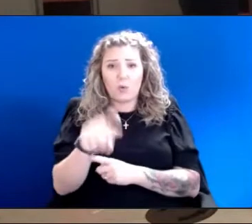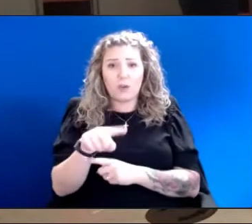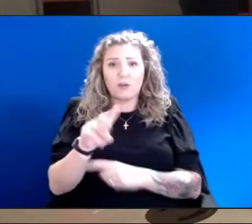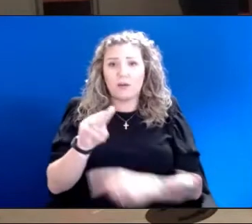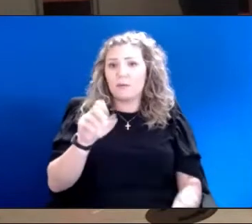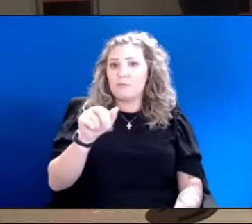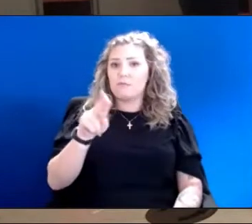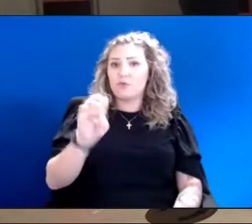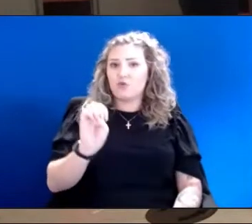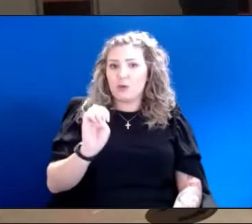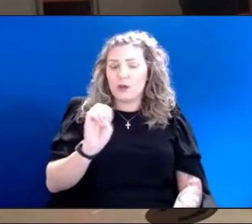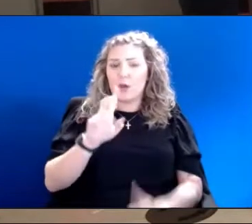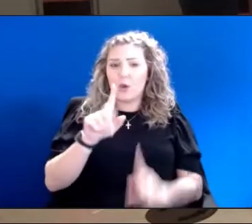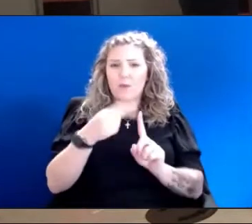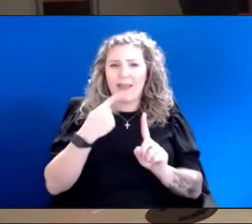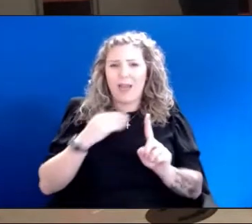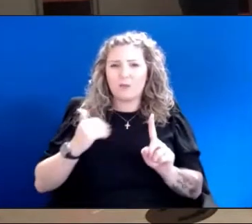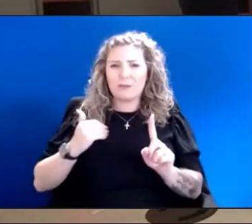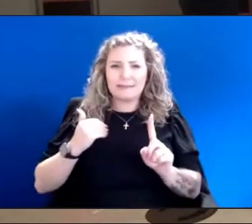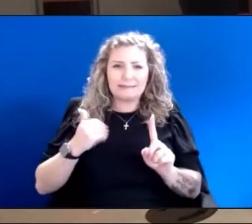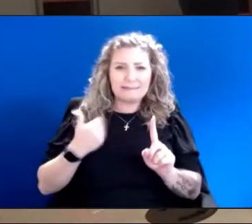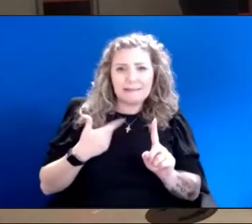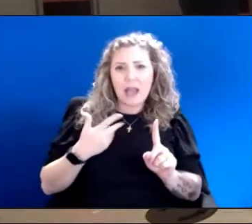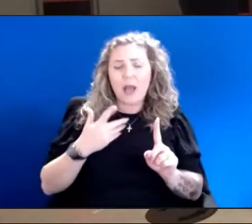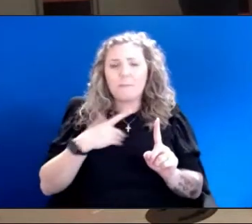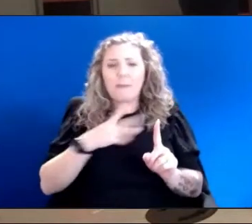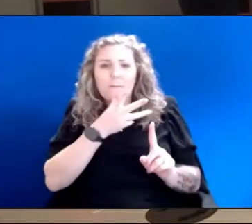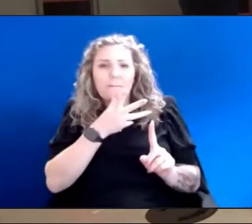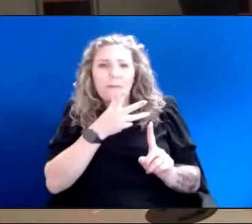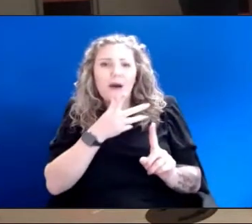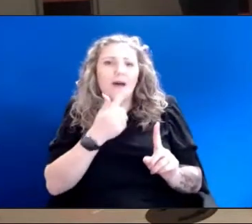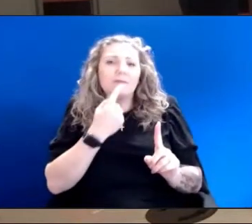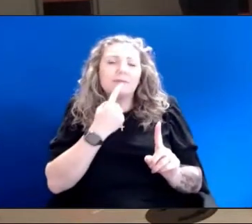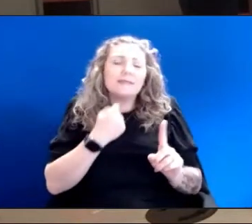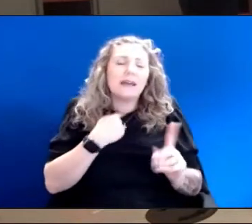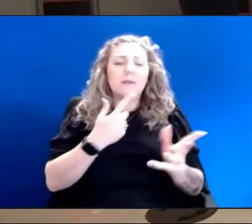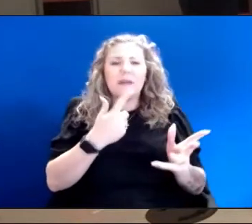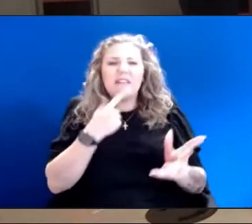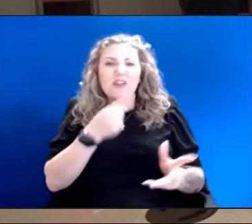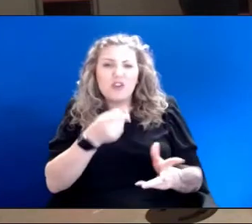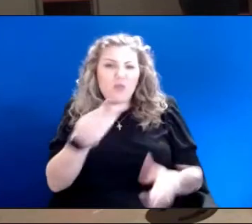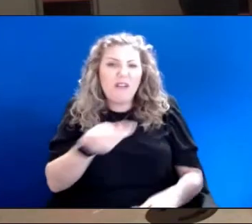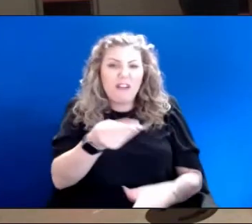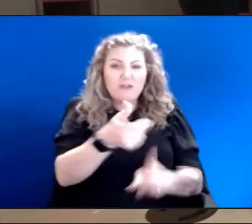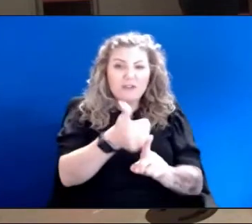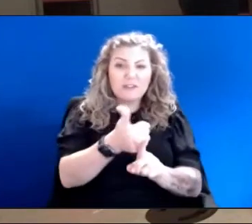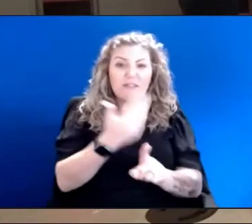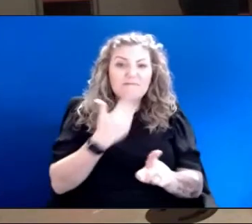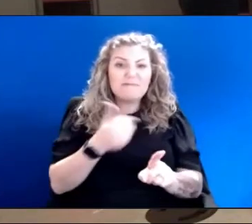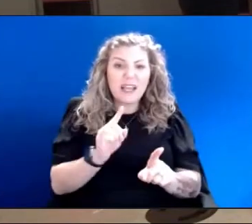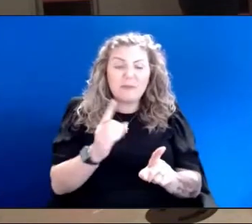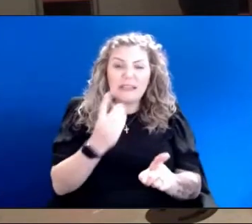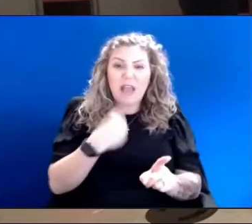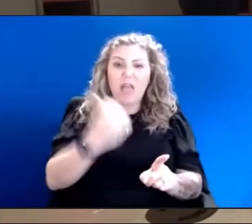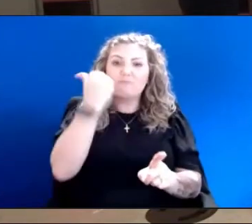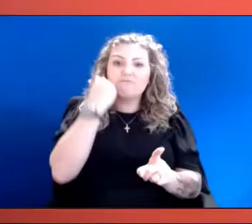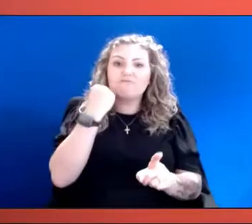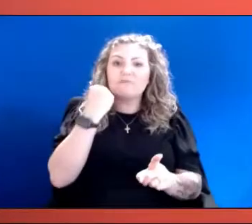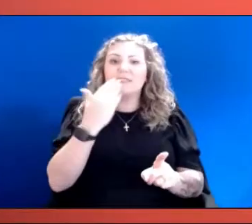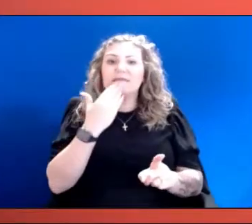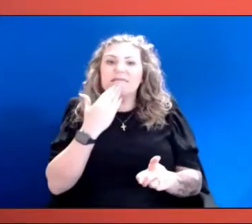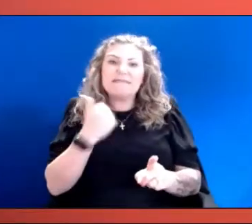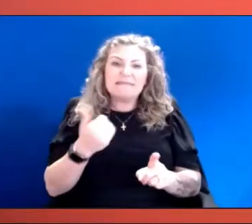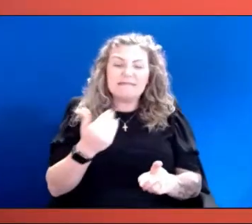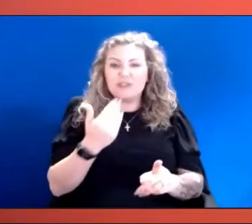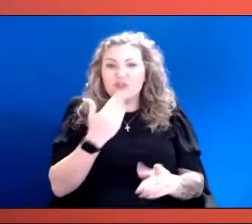writes, when I was little, my mom told me I was going to, quote, give myself diabetes from eating so much sugar. Is that possible? Again, not like in a